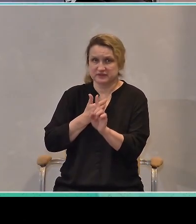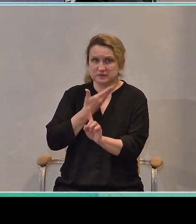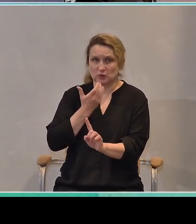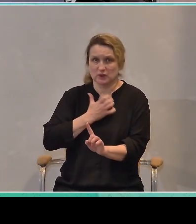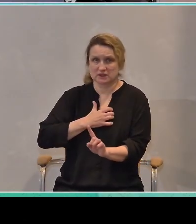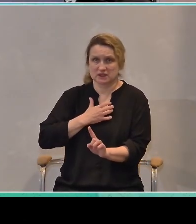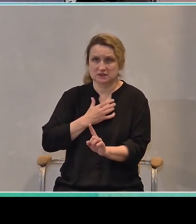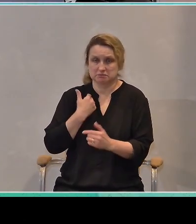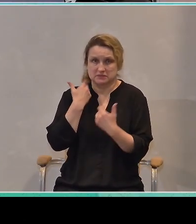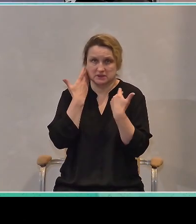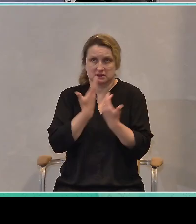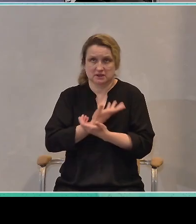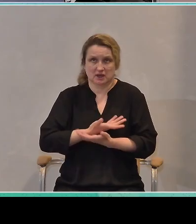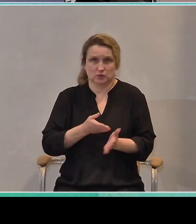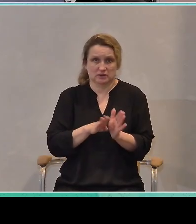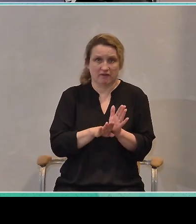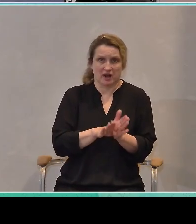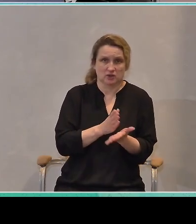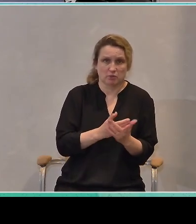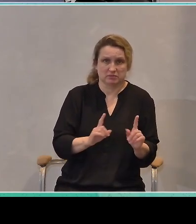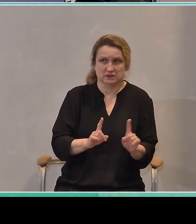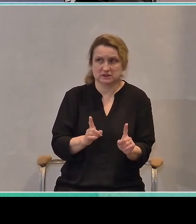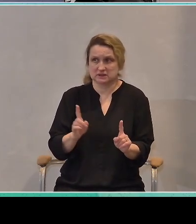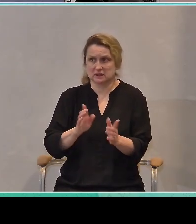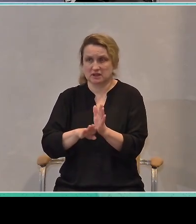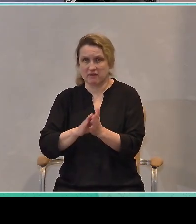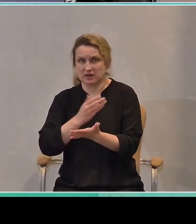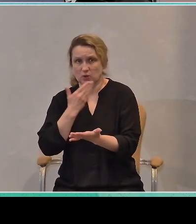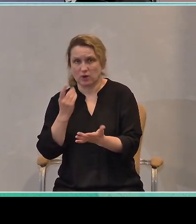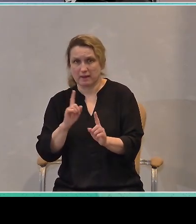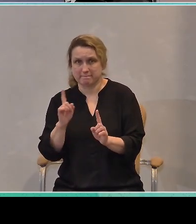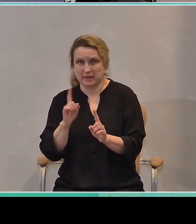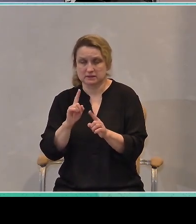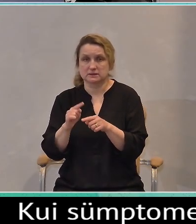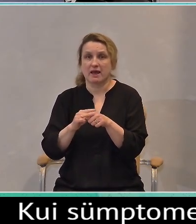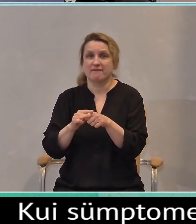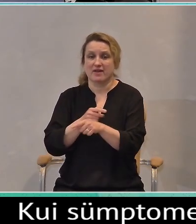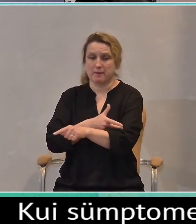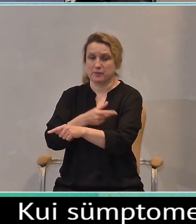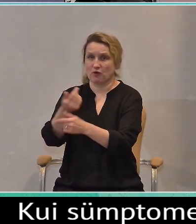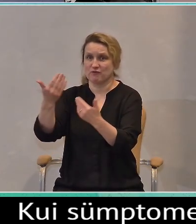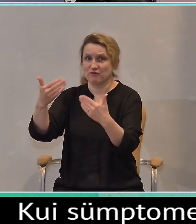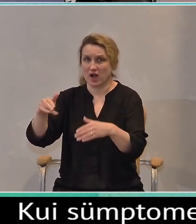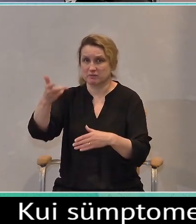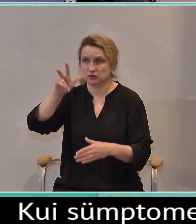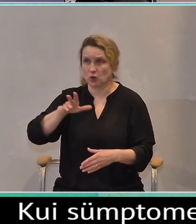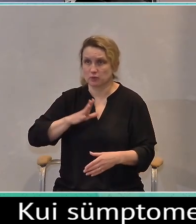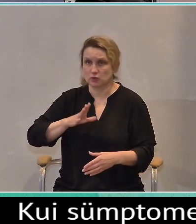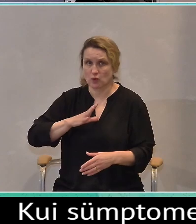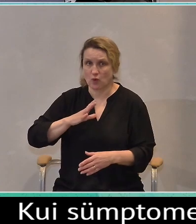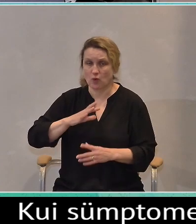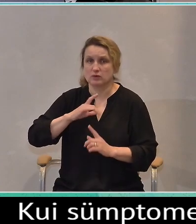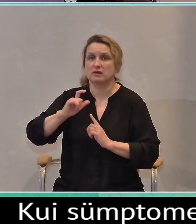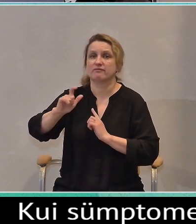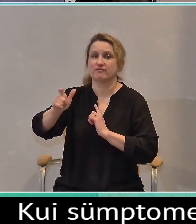at one point you fail to understand what is normal and what is not. After I gave a blood sample